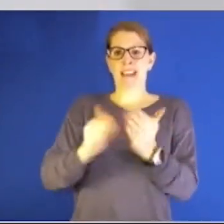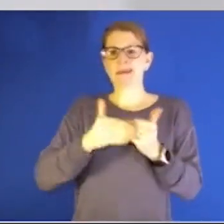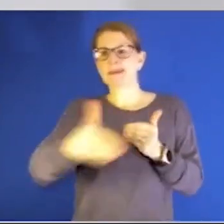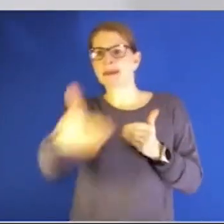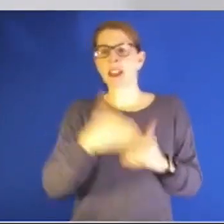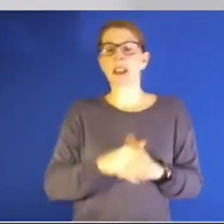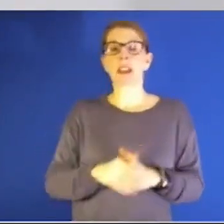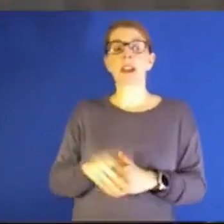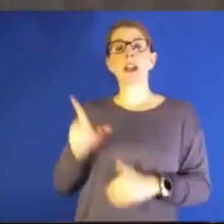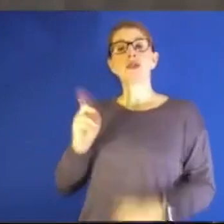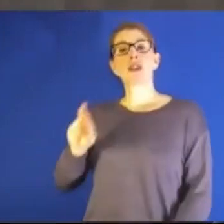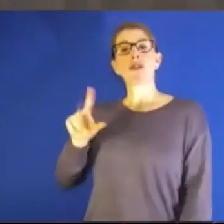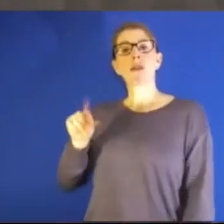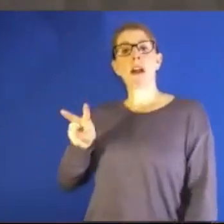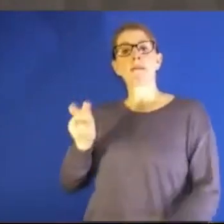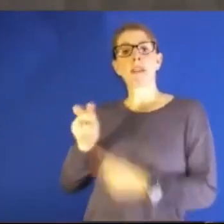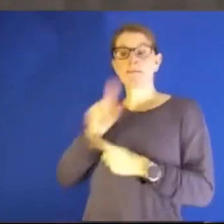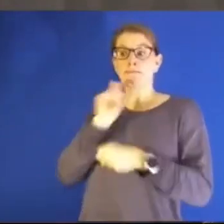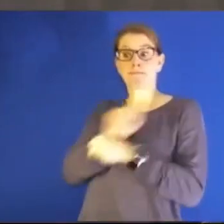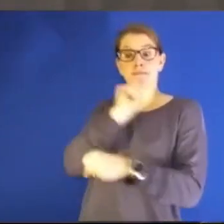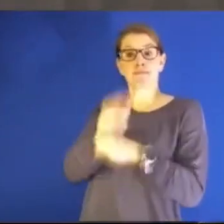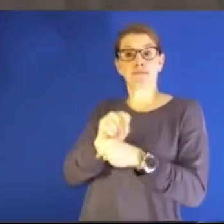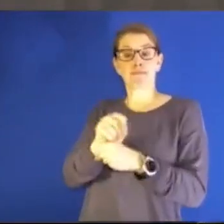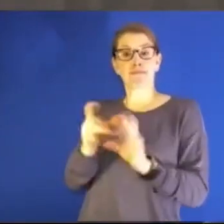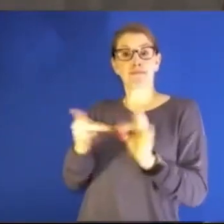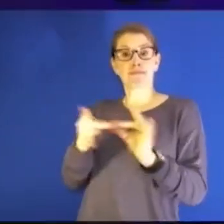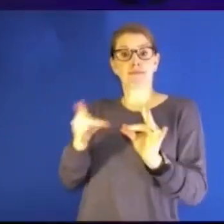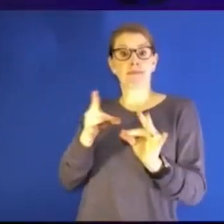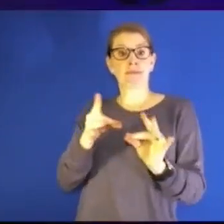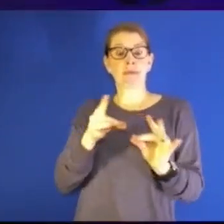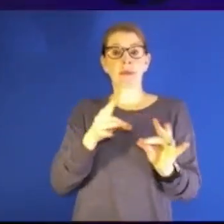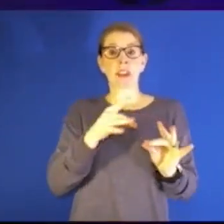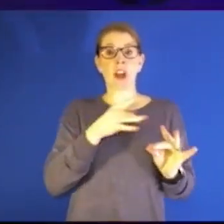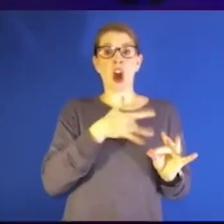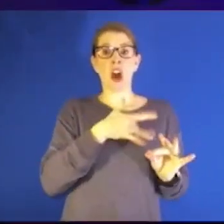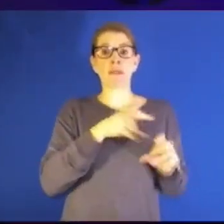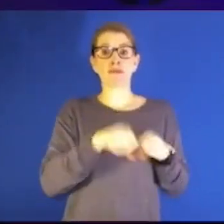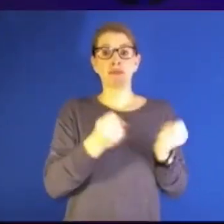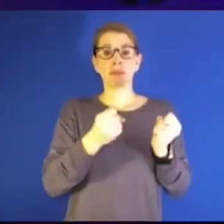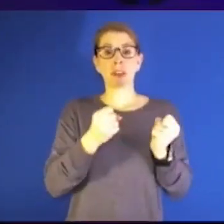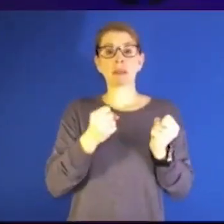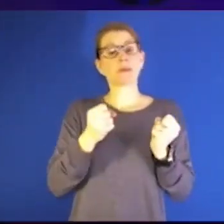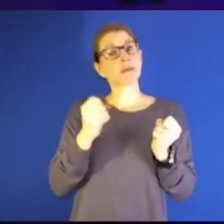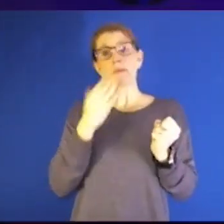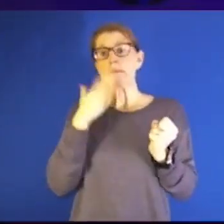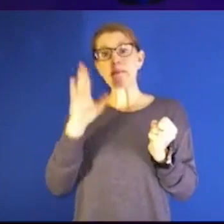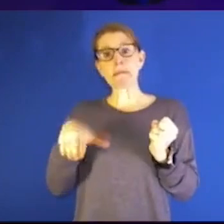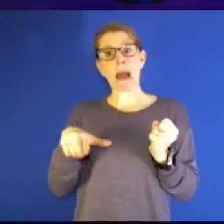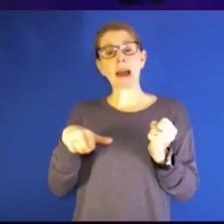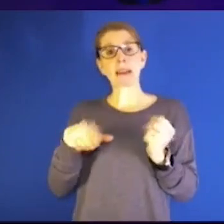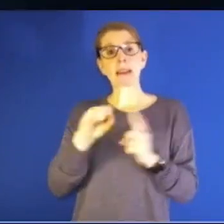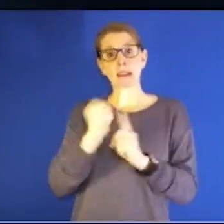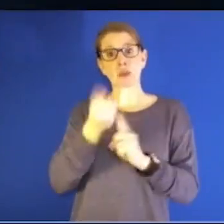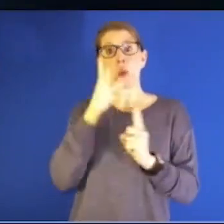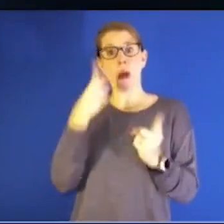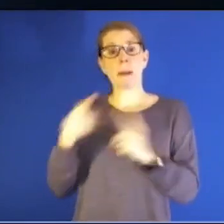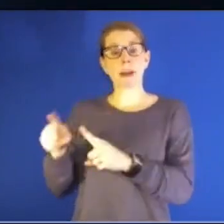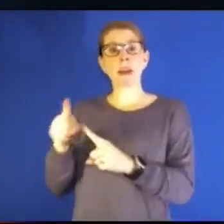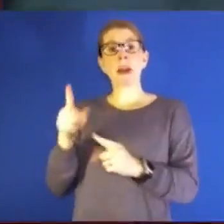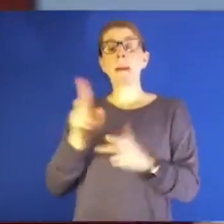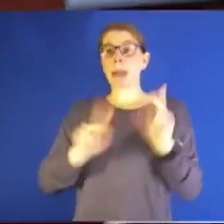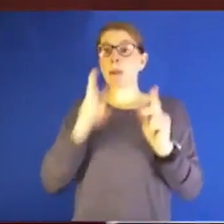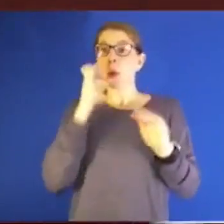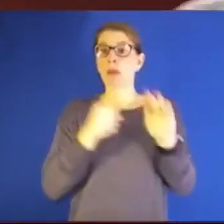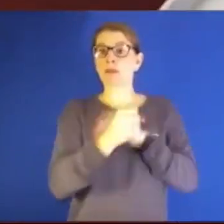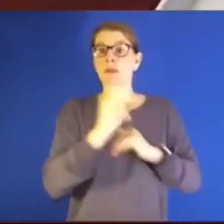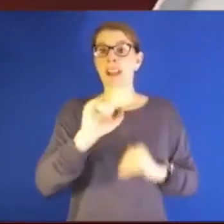true broken heart can have devastating consequences. It can be quite traumatic, and people will end up in the ICU with this, and people can even die